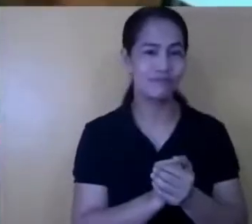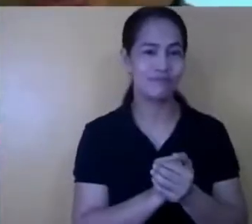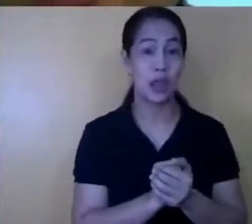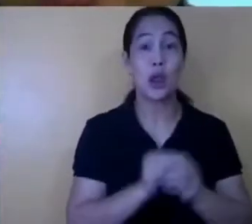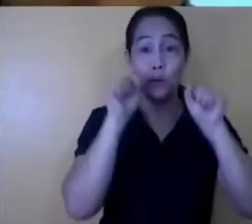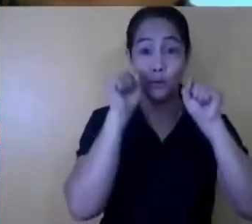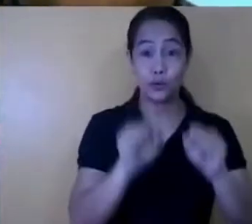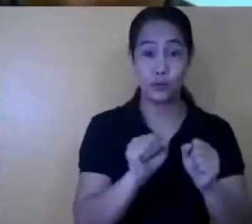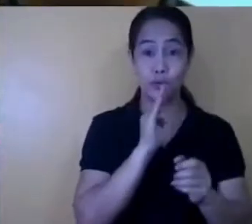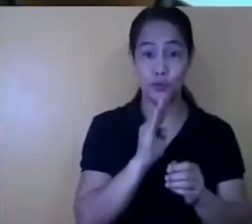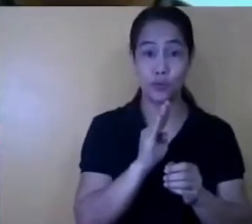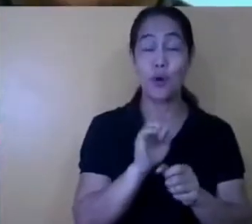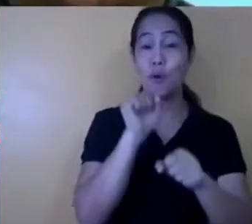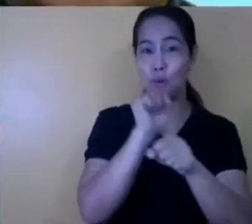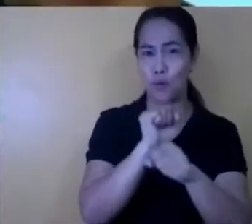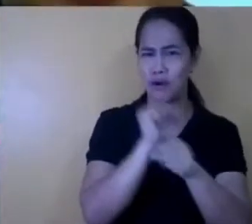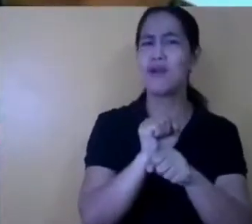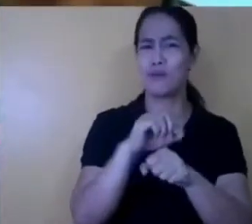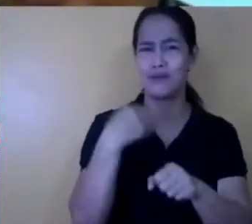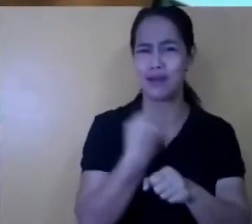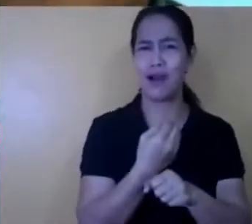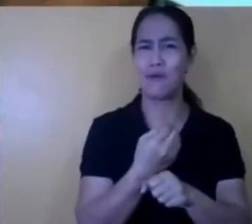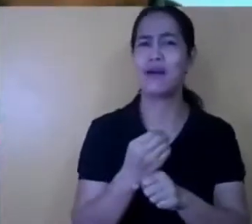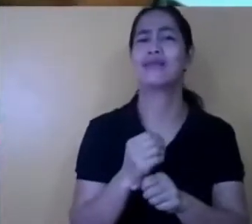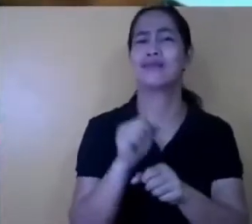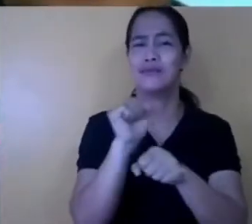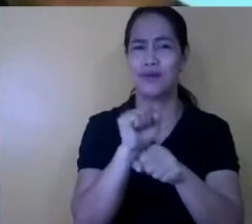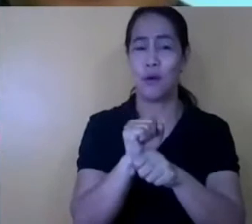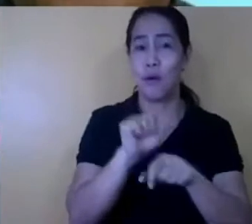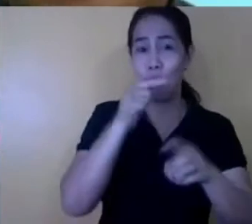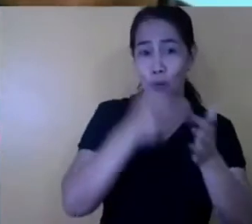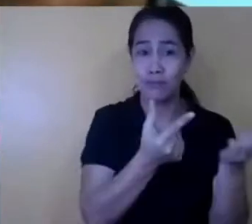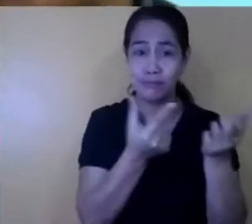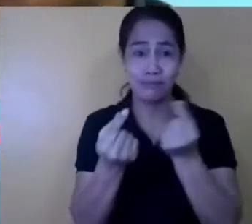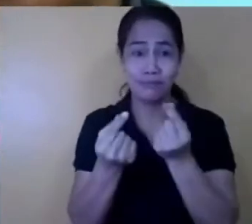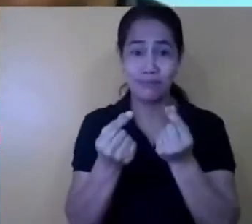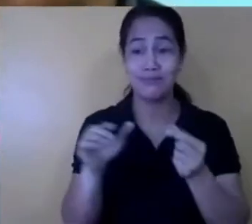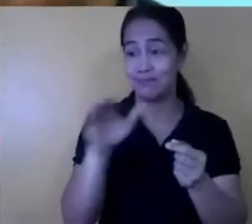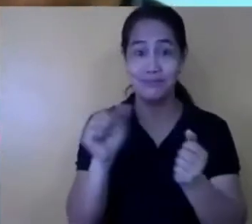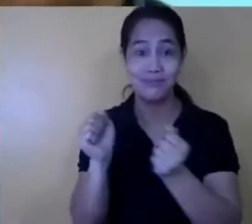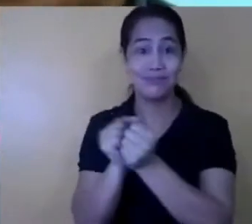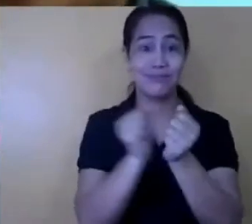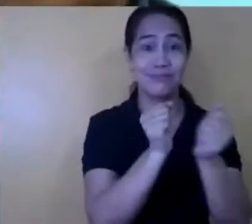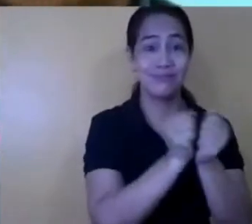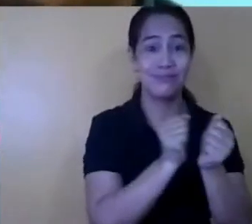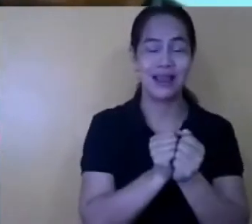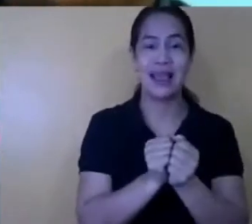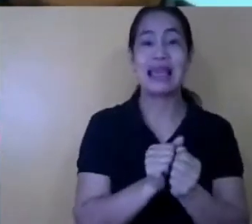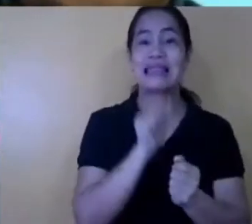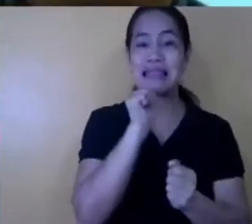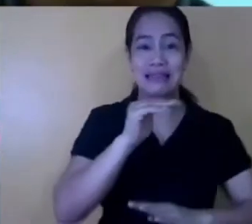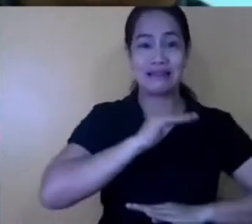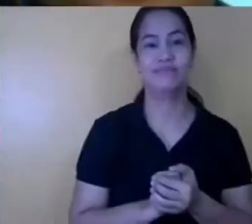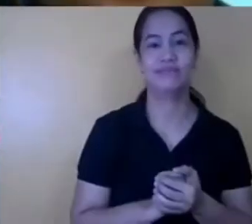our colleagues in what we are doing. Otherwise, we only get unsatisfactory or worse, a